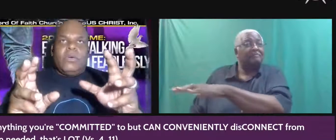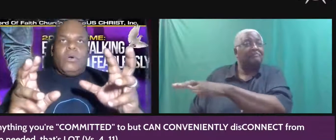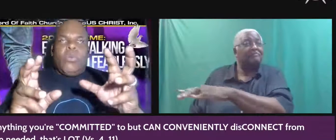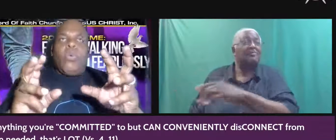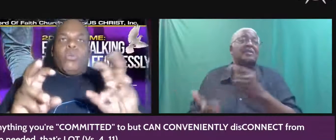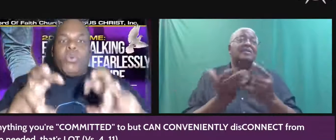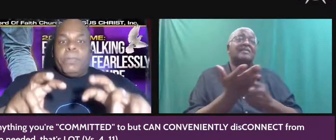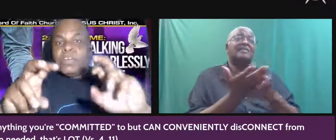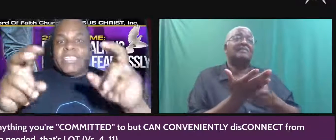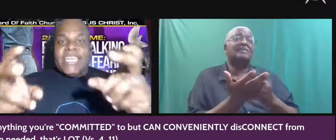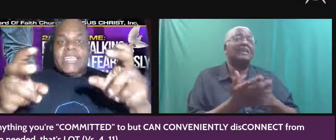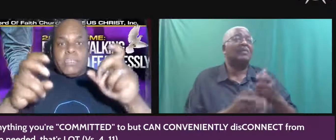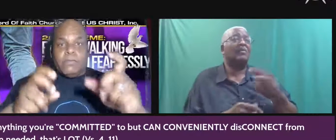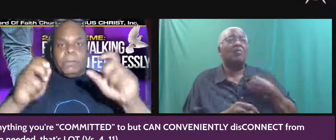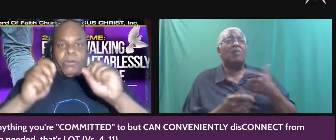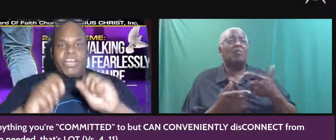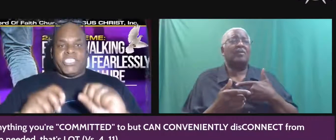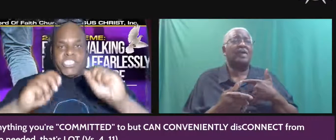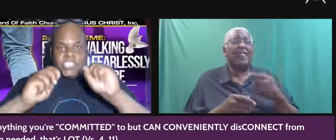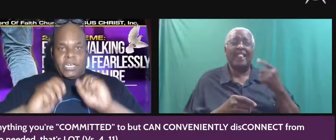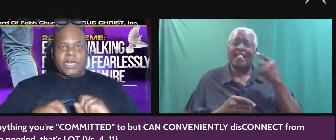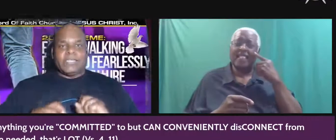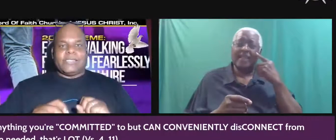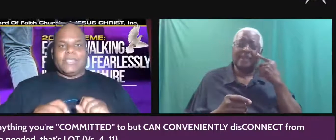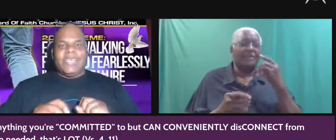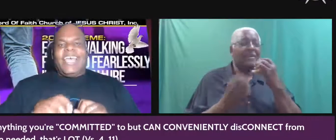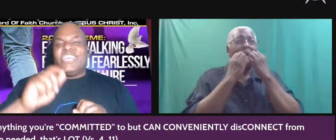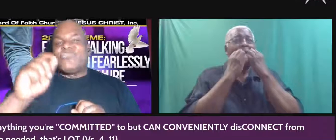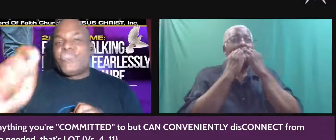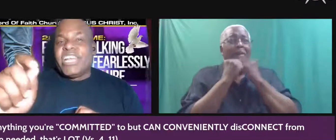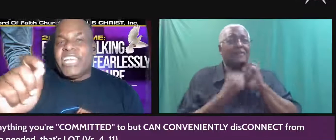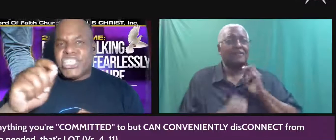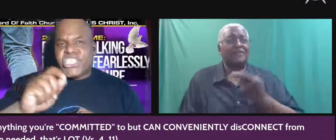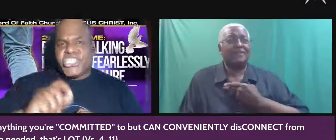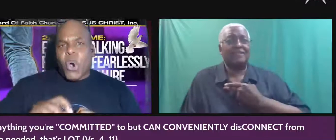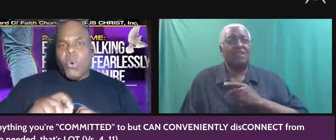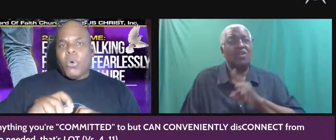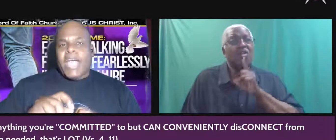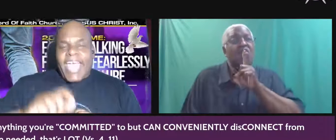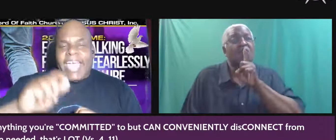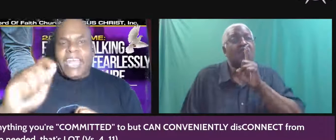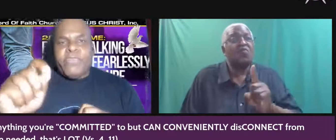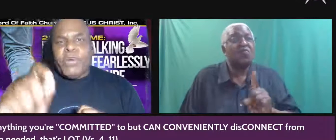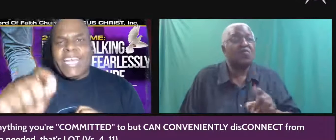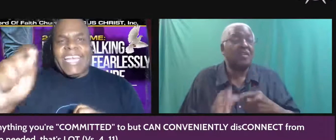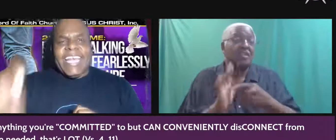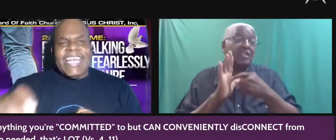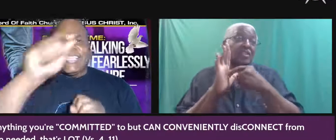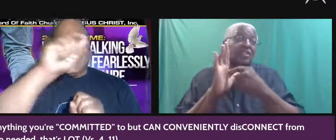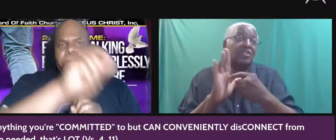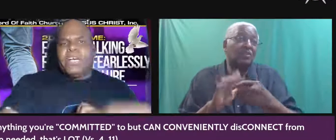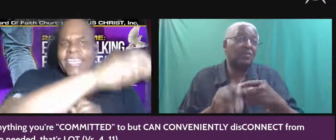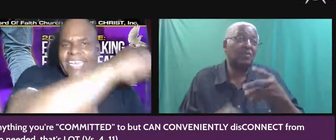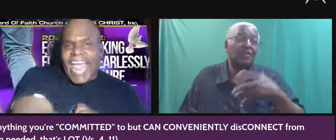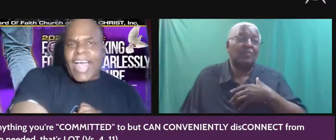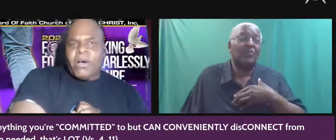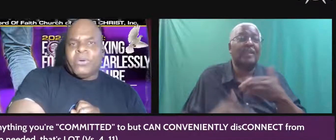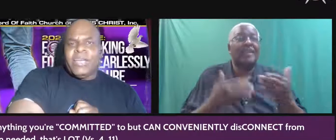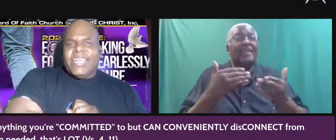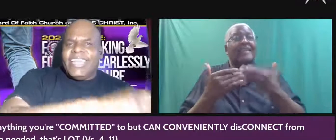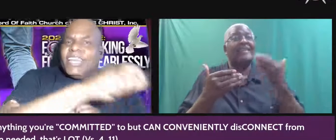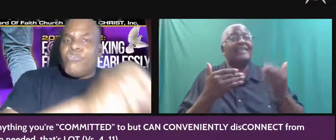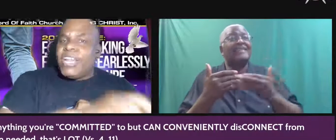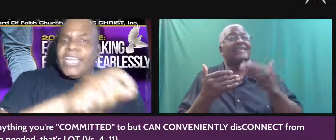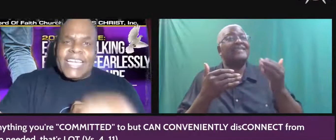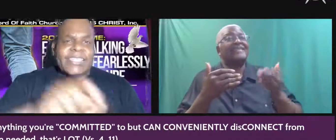sometimes what we pretend to be precious to us is really a show. And if we can easily put it